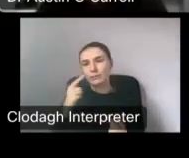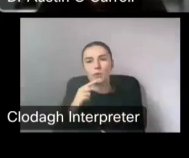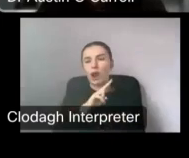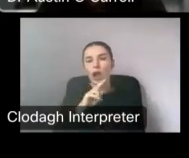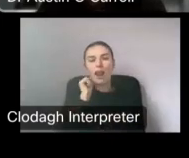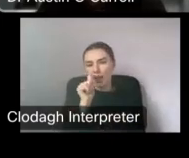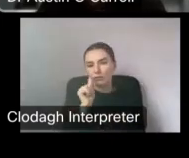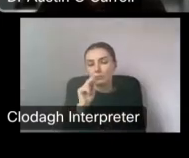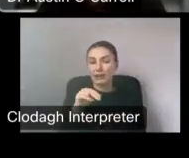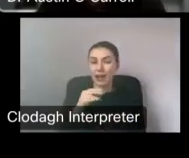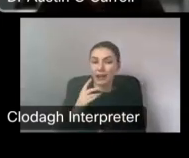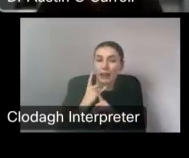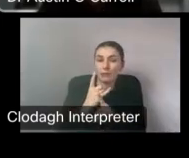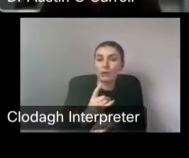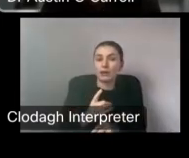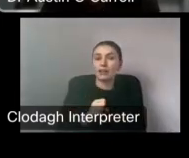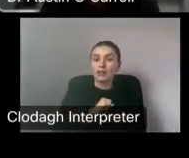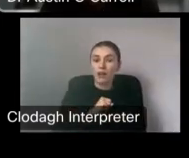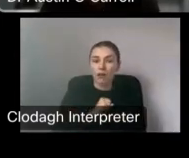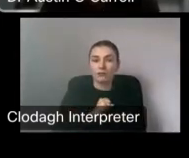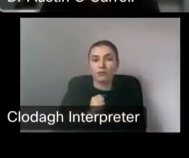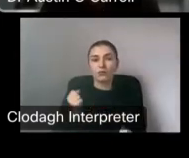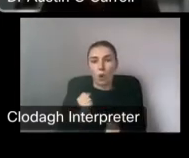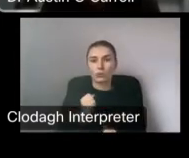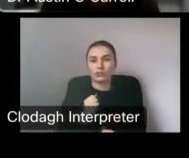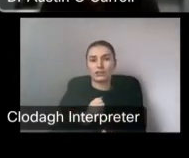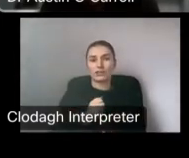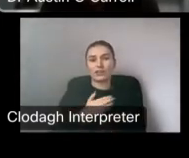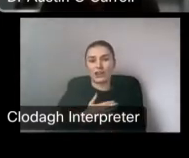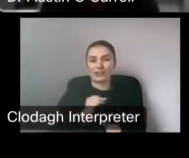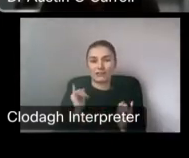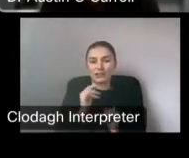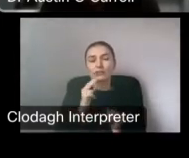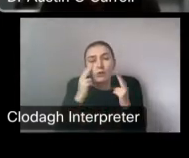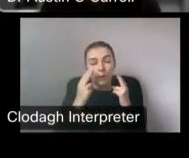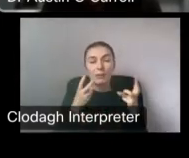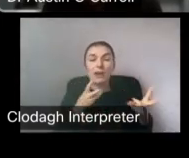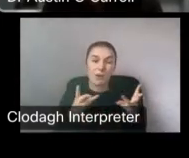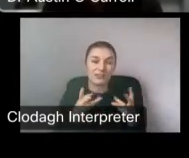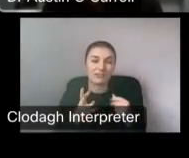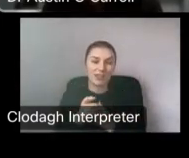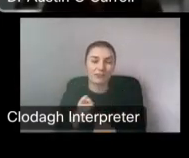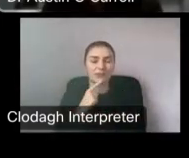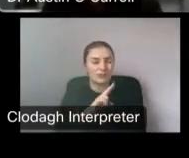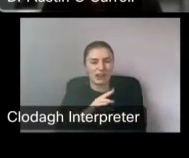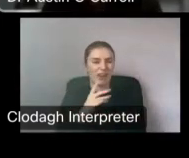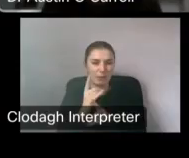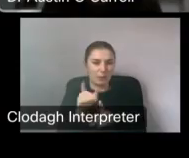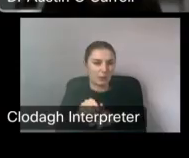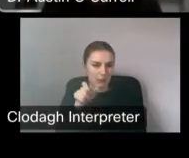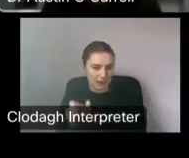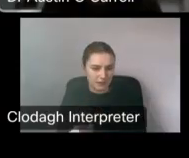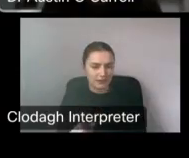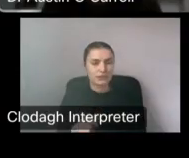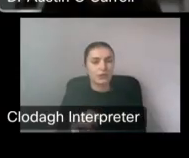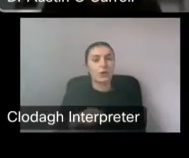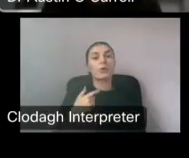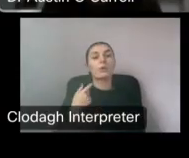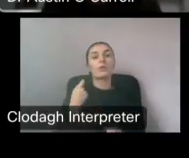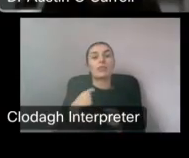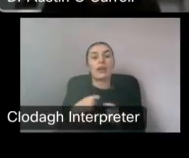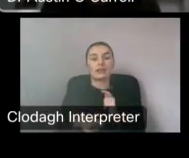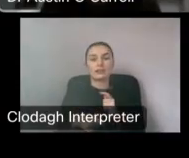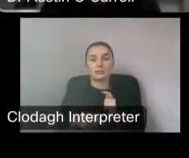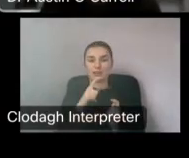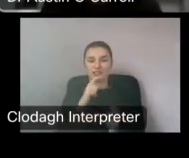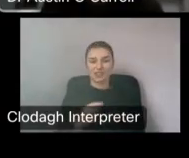but I can help you coughs, colds, and chest infections. And it normally works, but it wasn't working with this guy. And next thing, he he just says, fuck